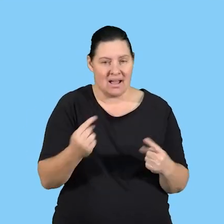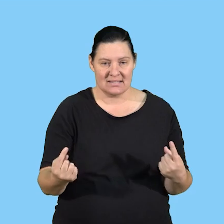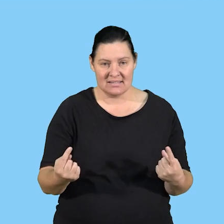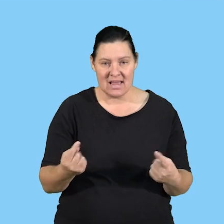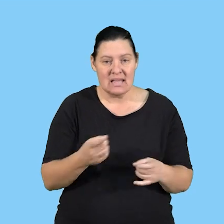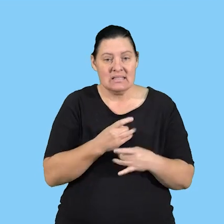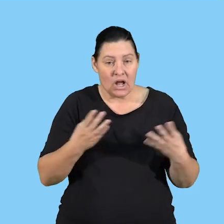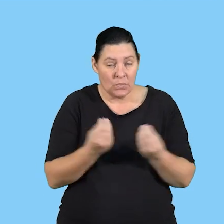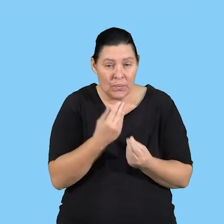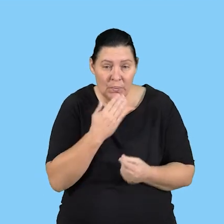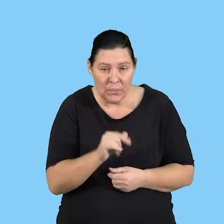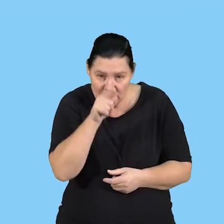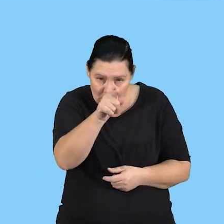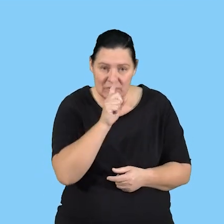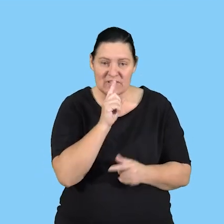all starts with you.